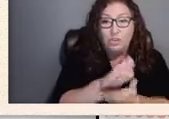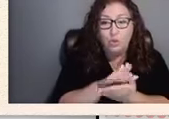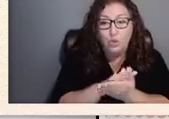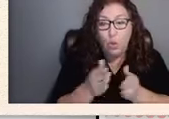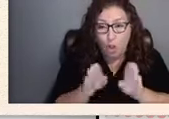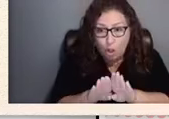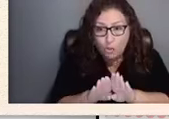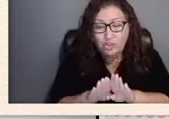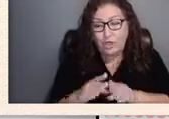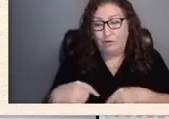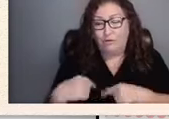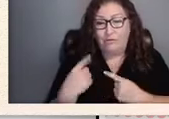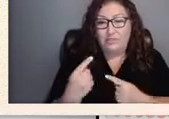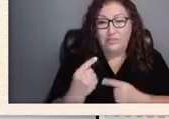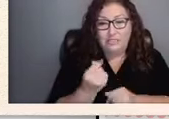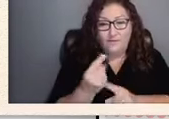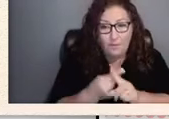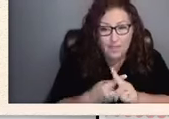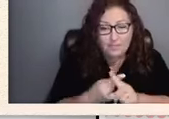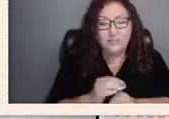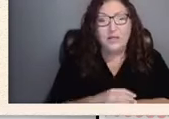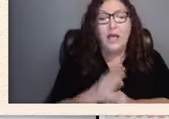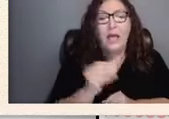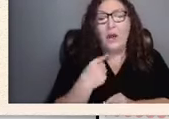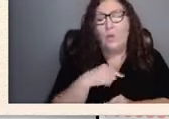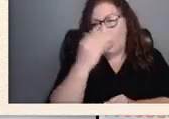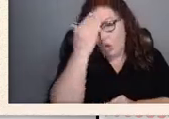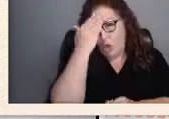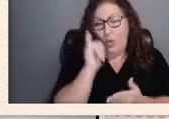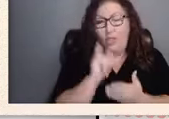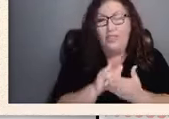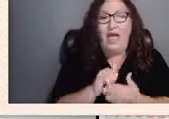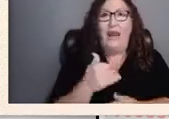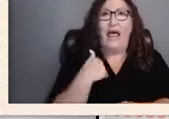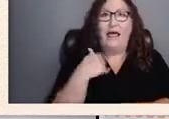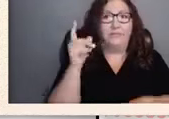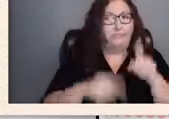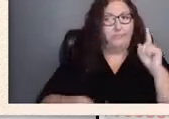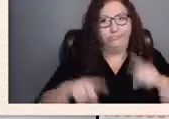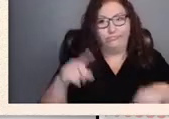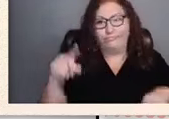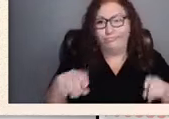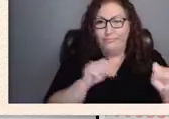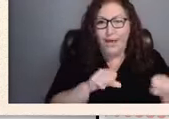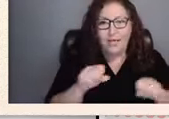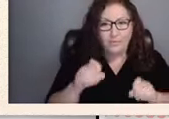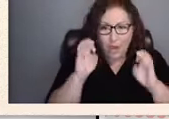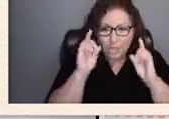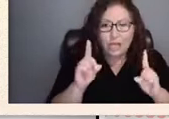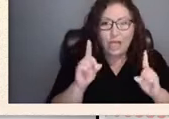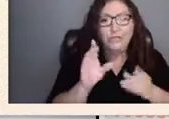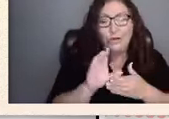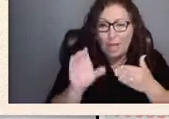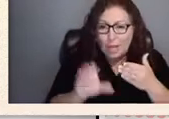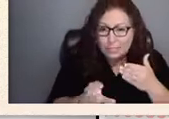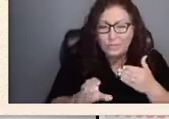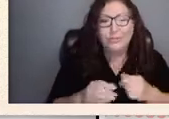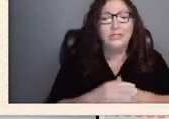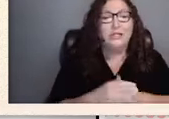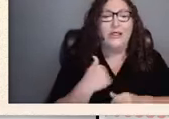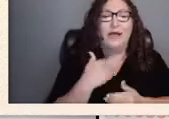the last several months. And we know that that has an array of possible educational consequences. There are some